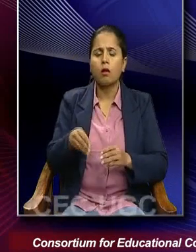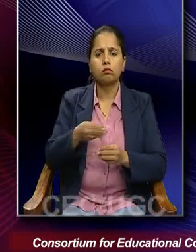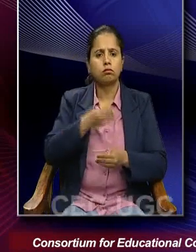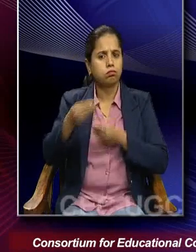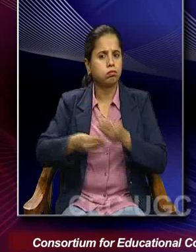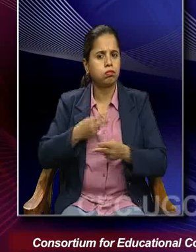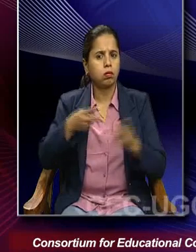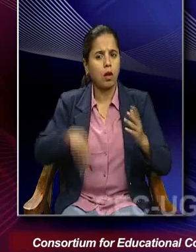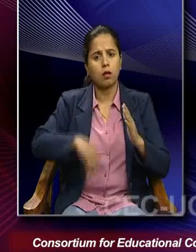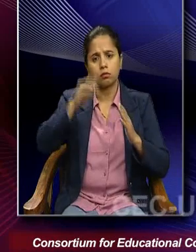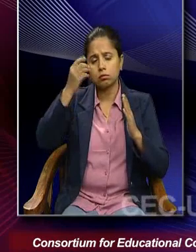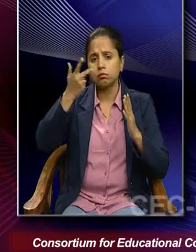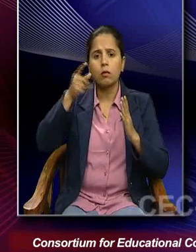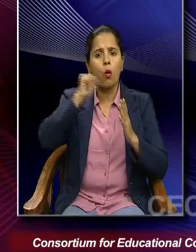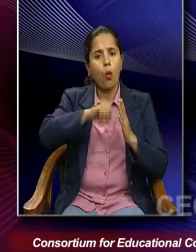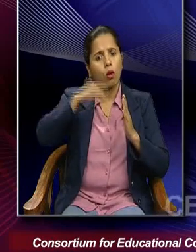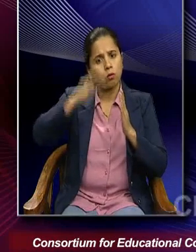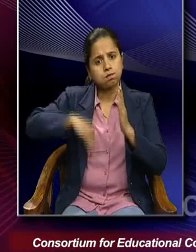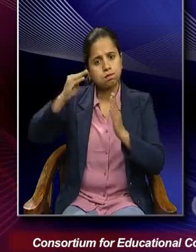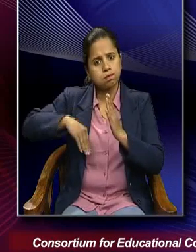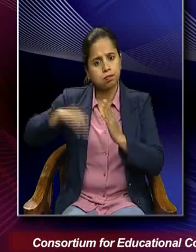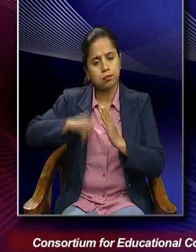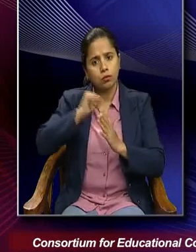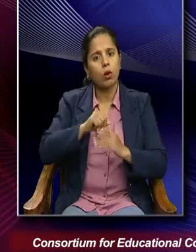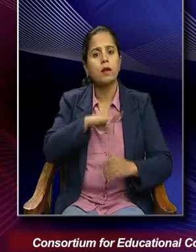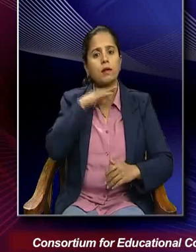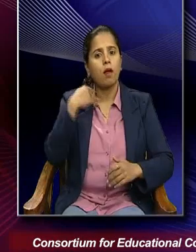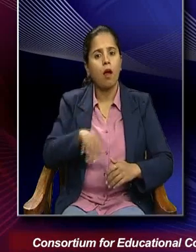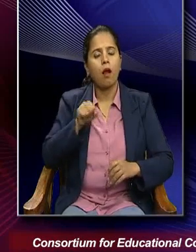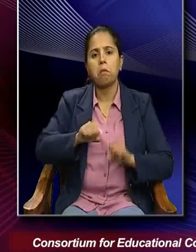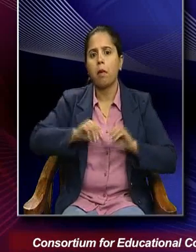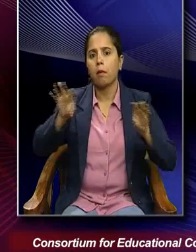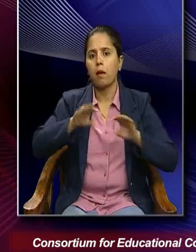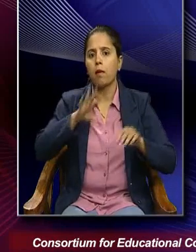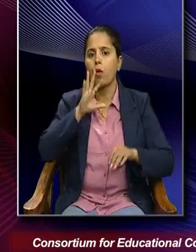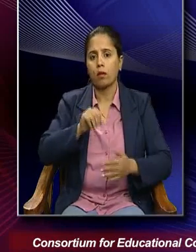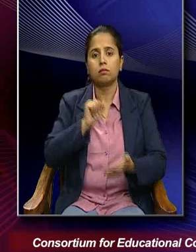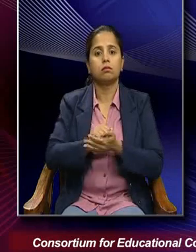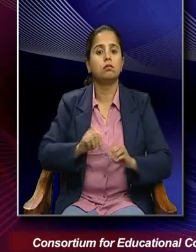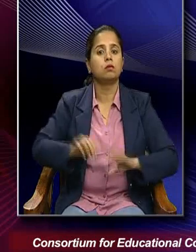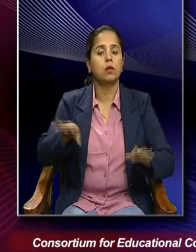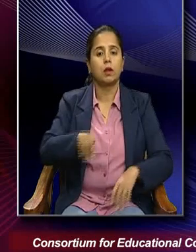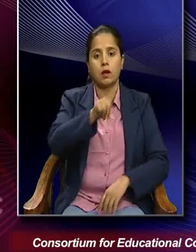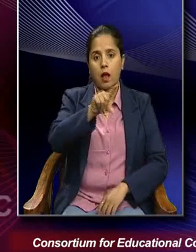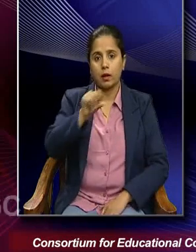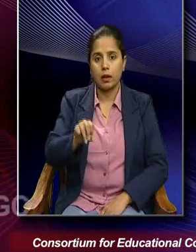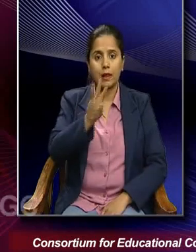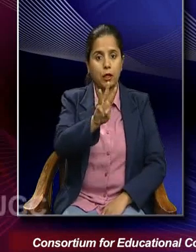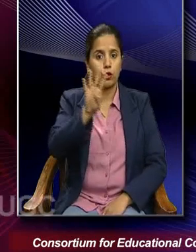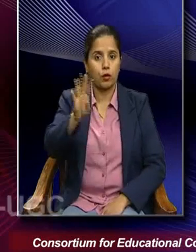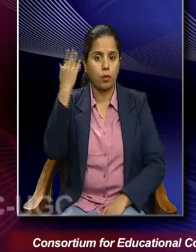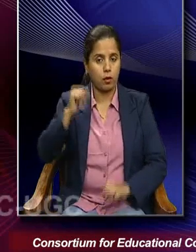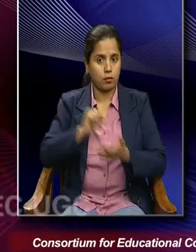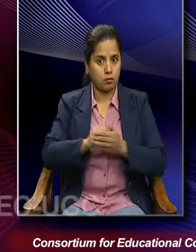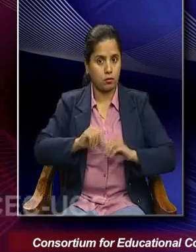essays which was put together after his death and originally published in 1934,